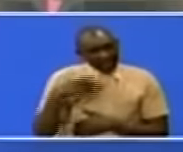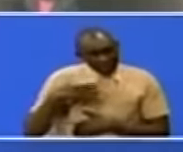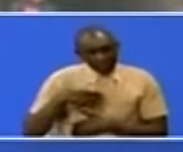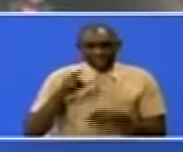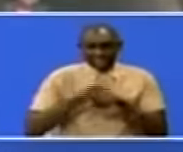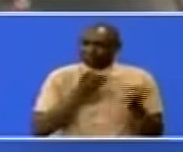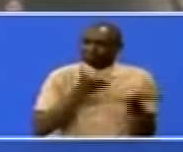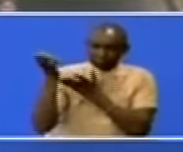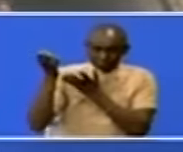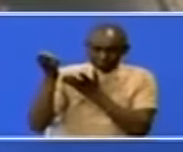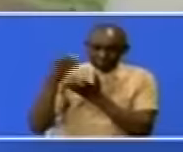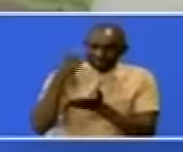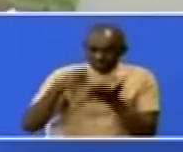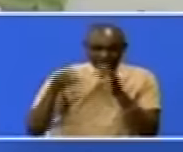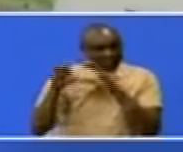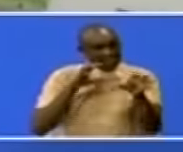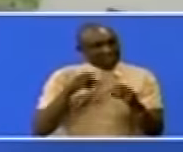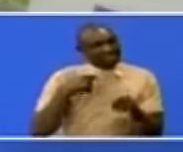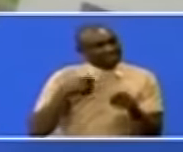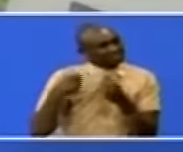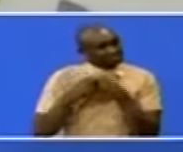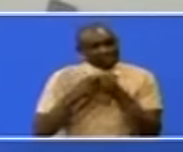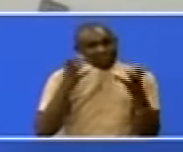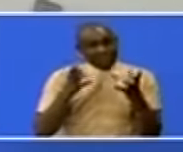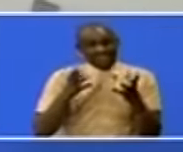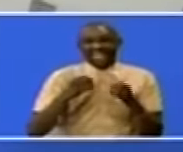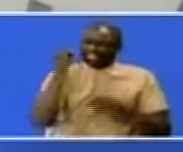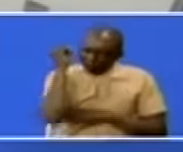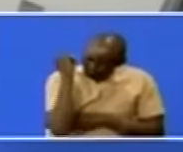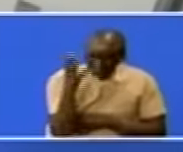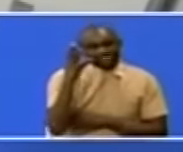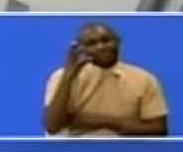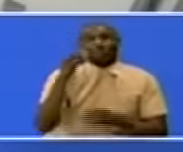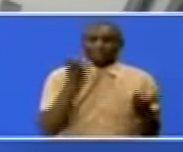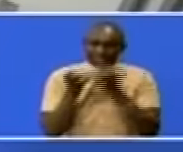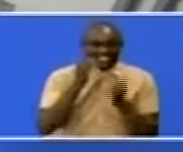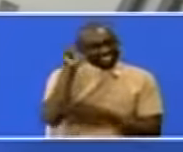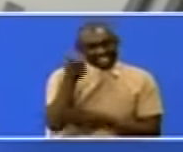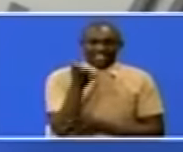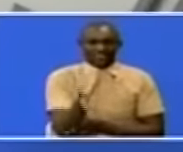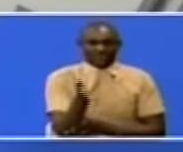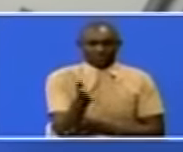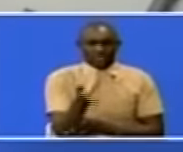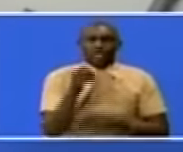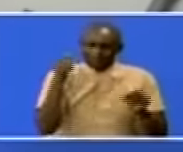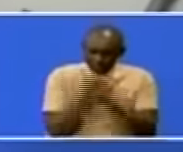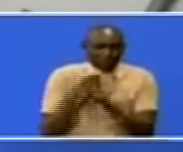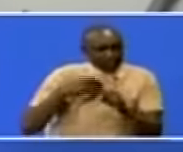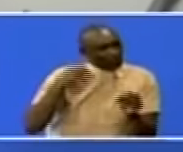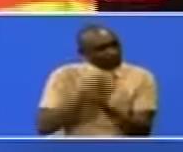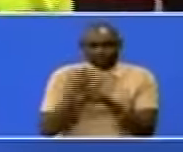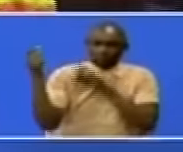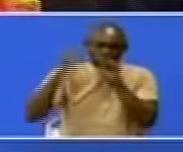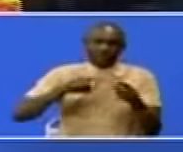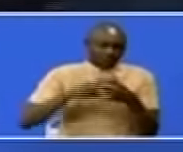are priced past the market rate. The cost of doing business, according to the World Bank, is a major determinant in attracting investors into